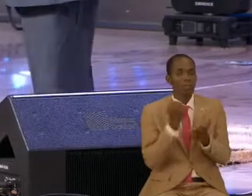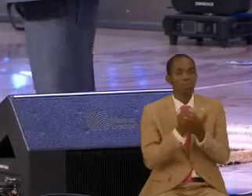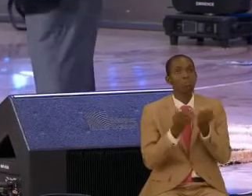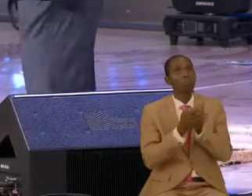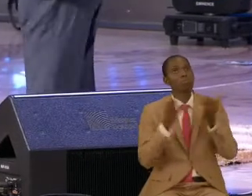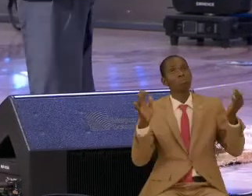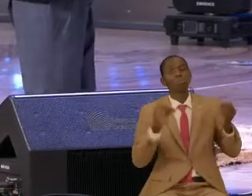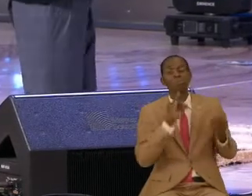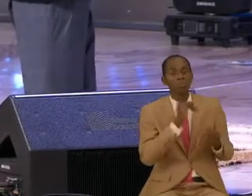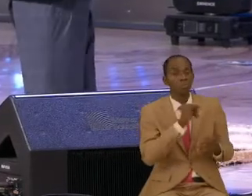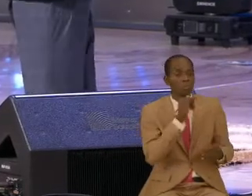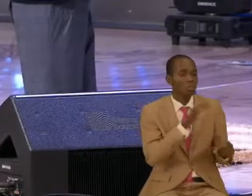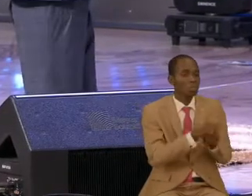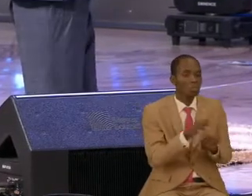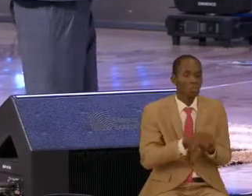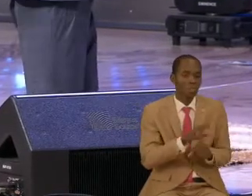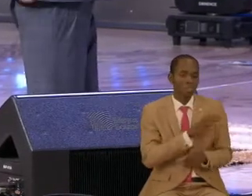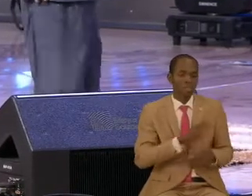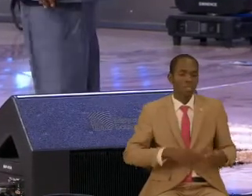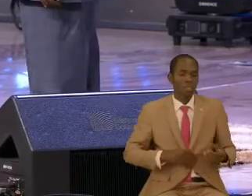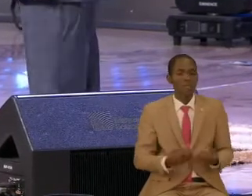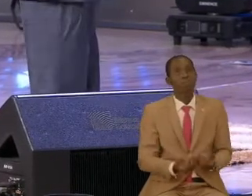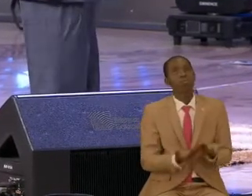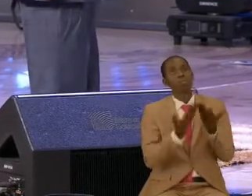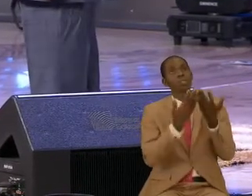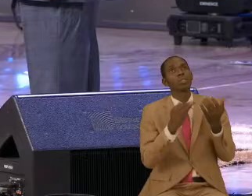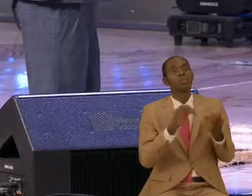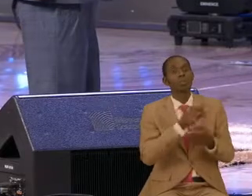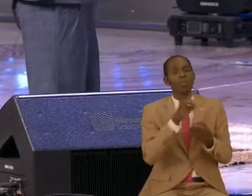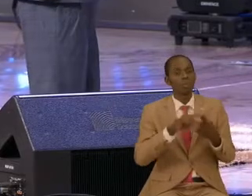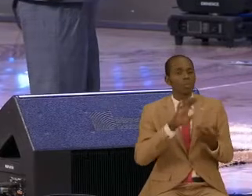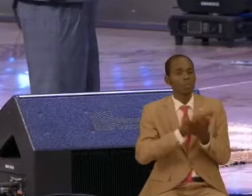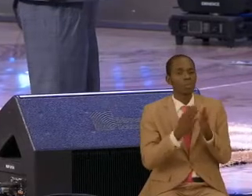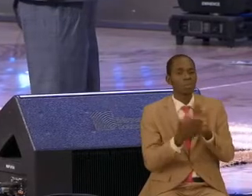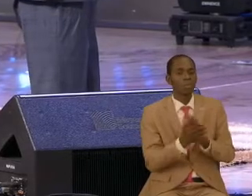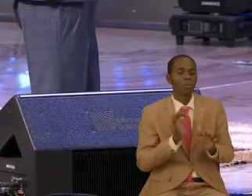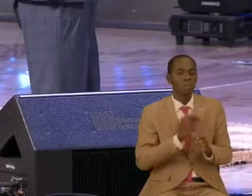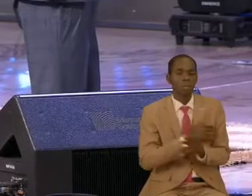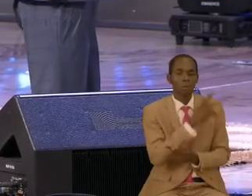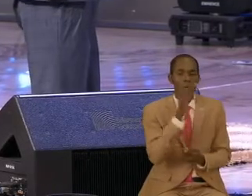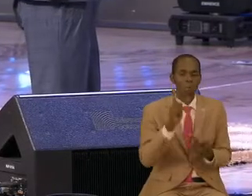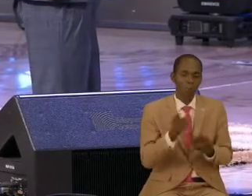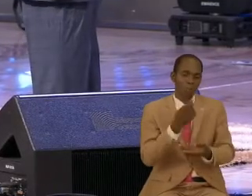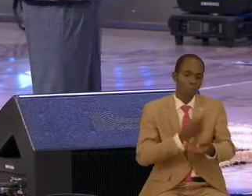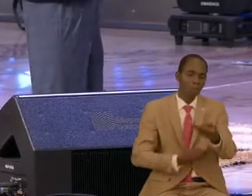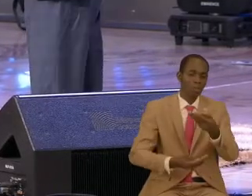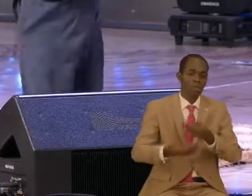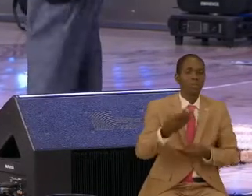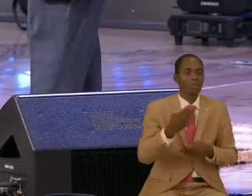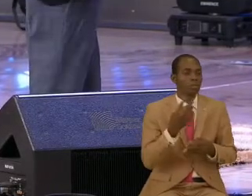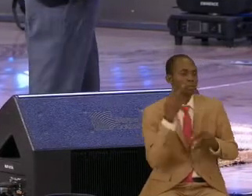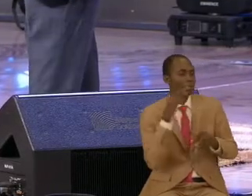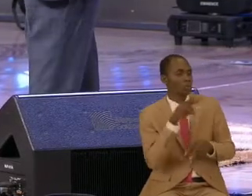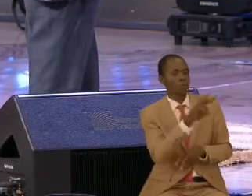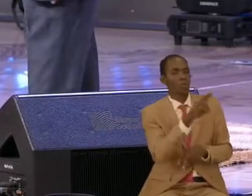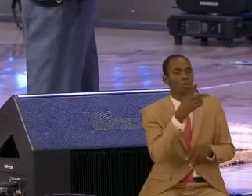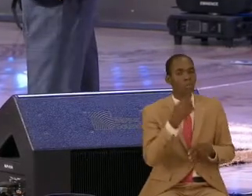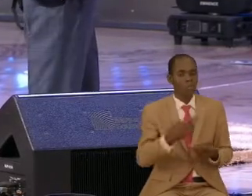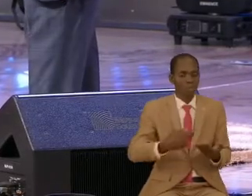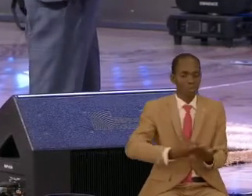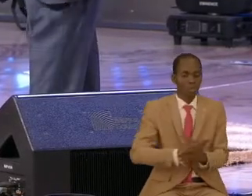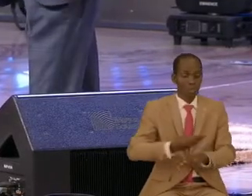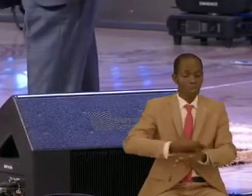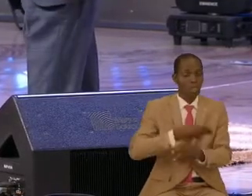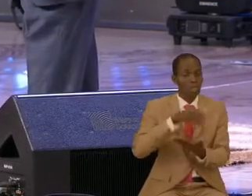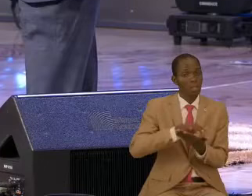is sacrifice where you became our substitute? Behold the Lamb of God that taketh